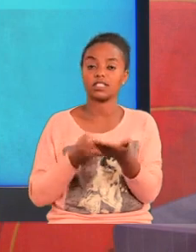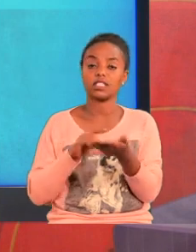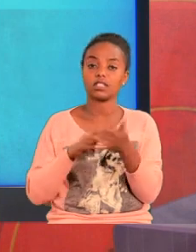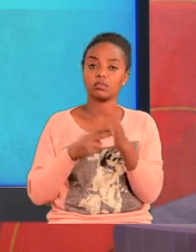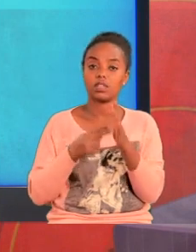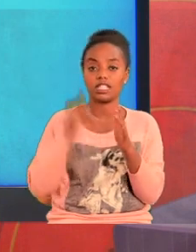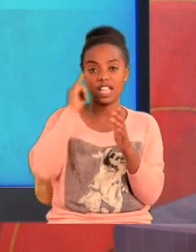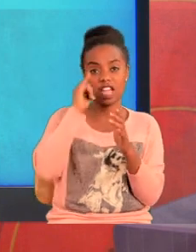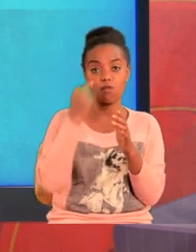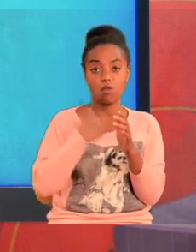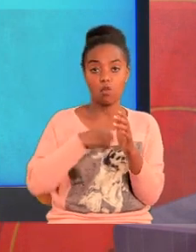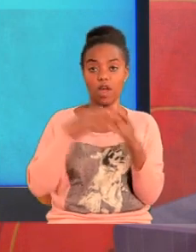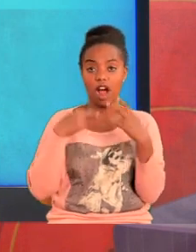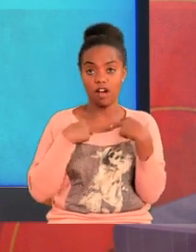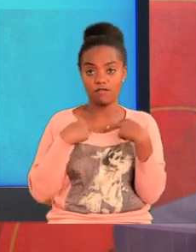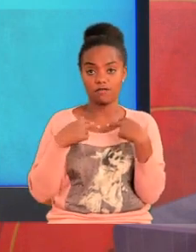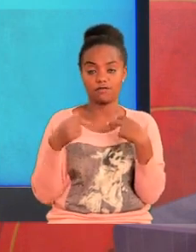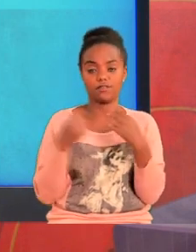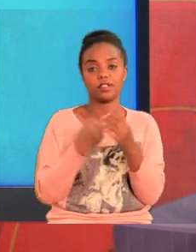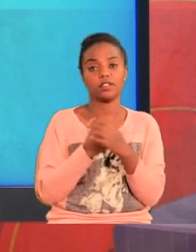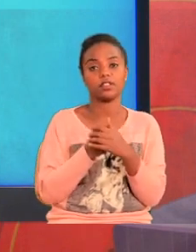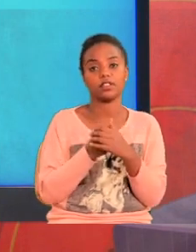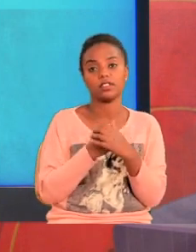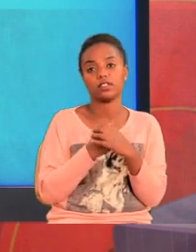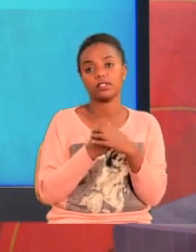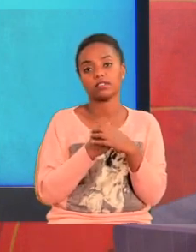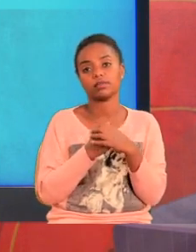if we have